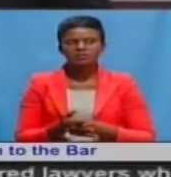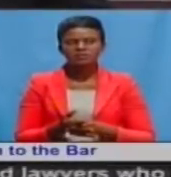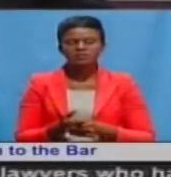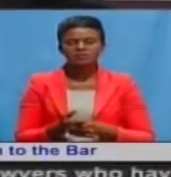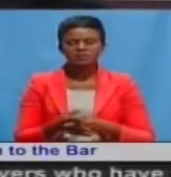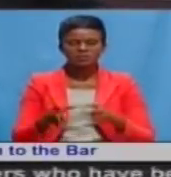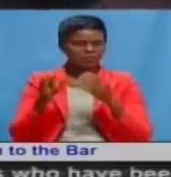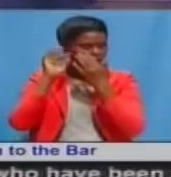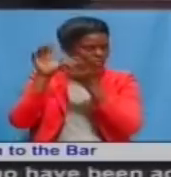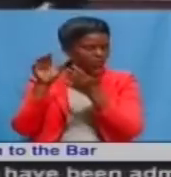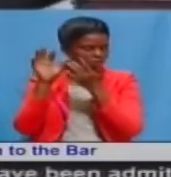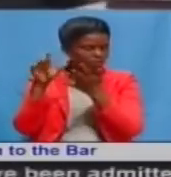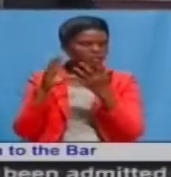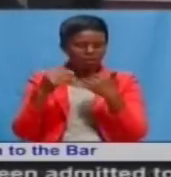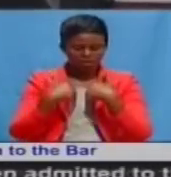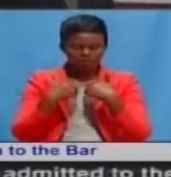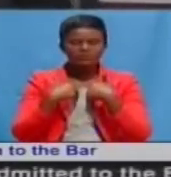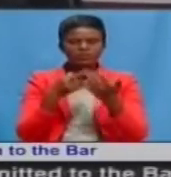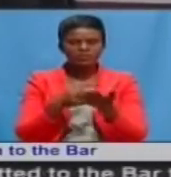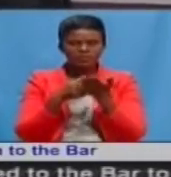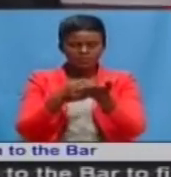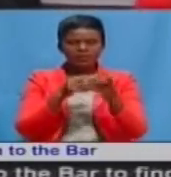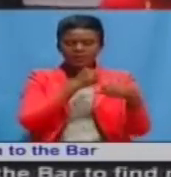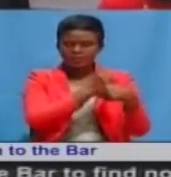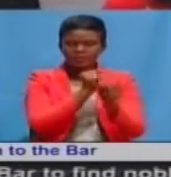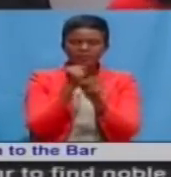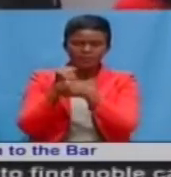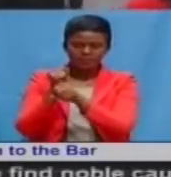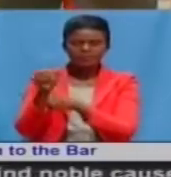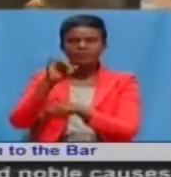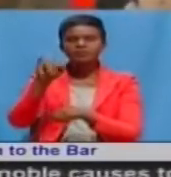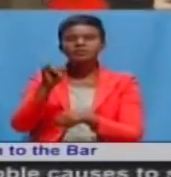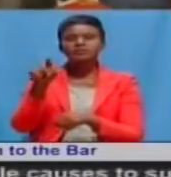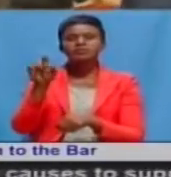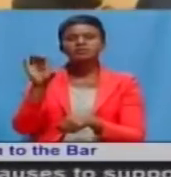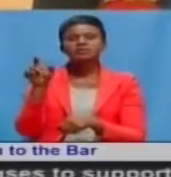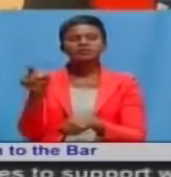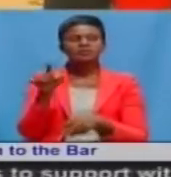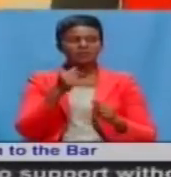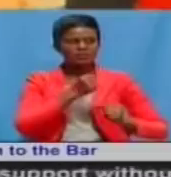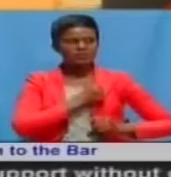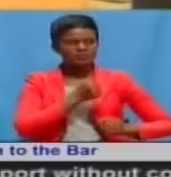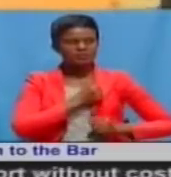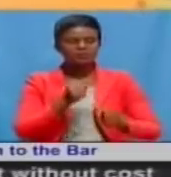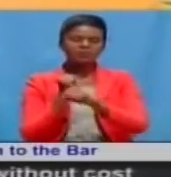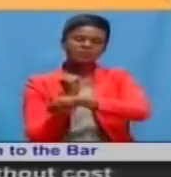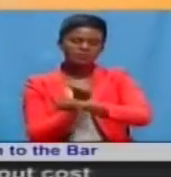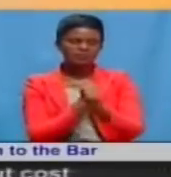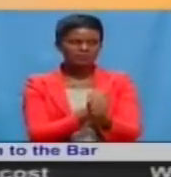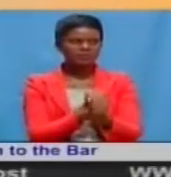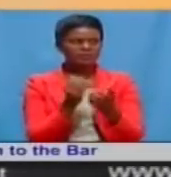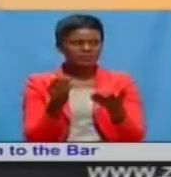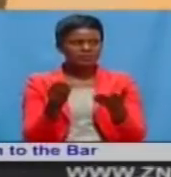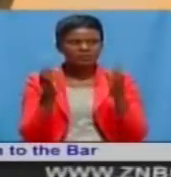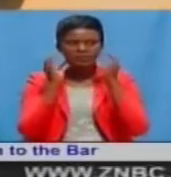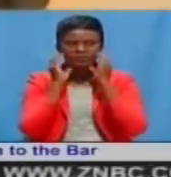It is hoped that the recommendations made by the 10th Joint Permanent Commission on Defense and Security sitting